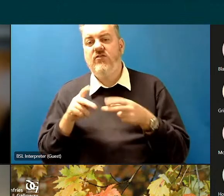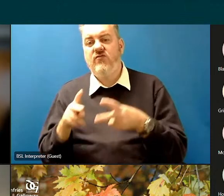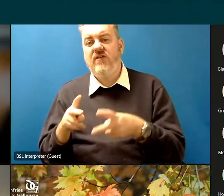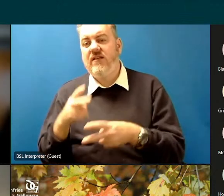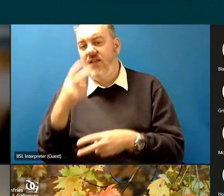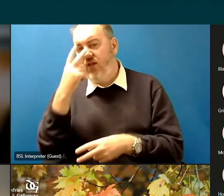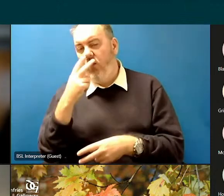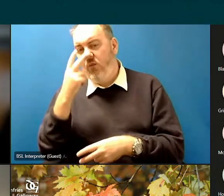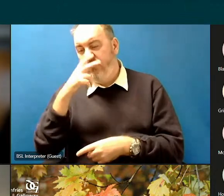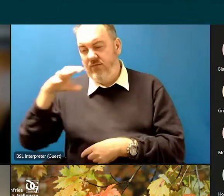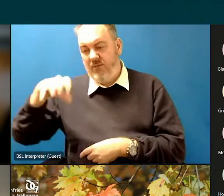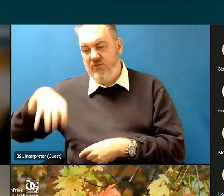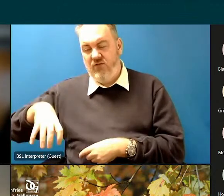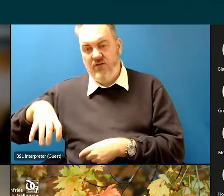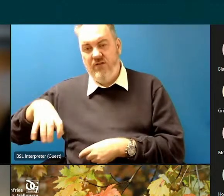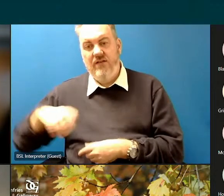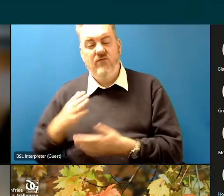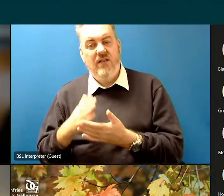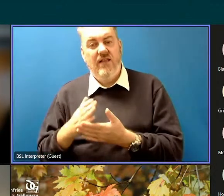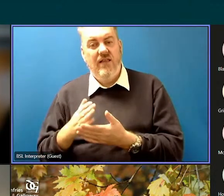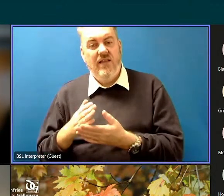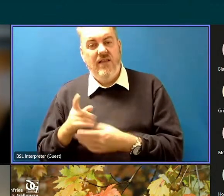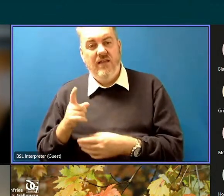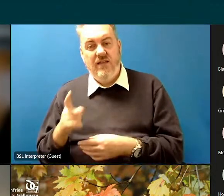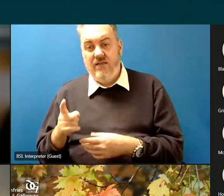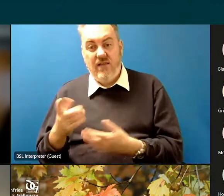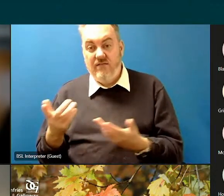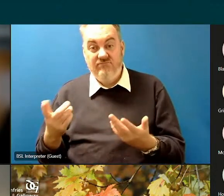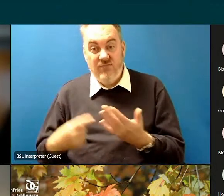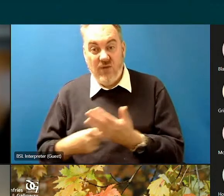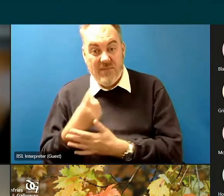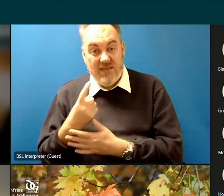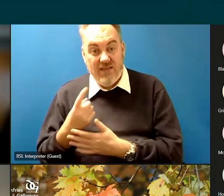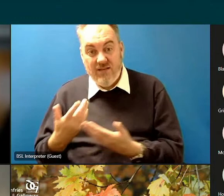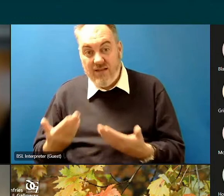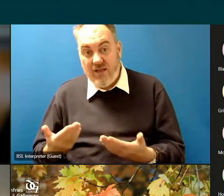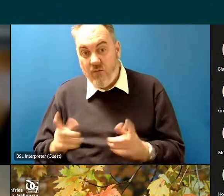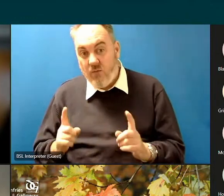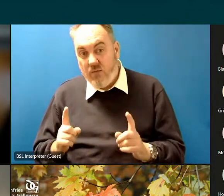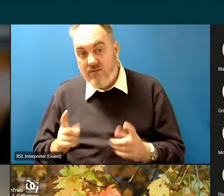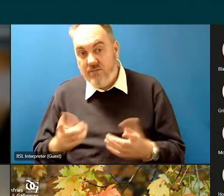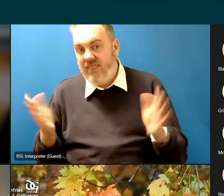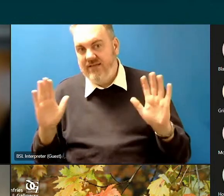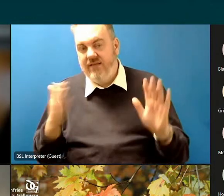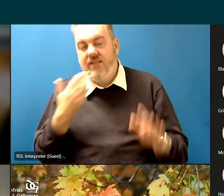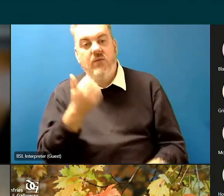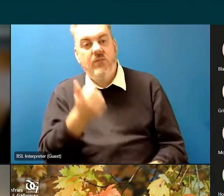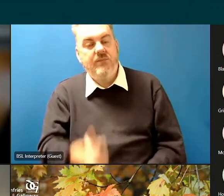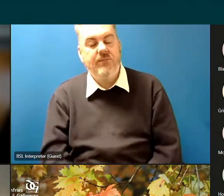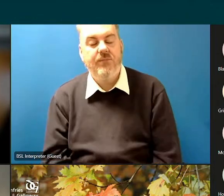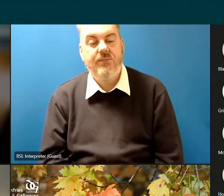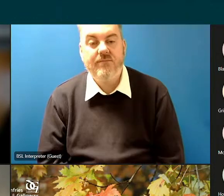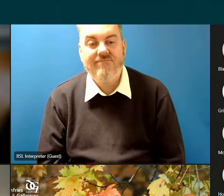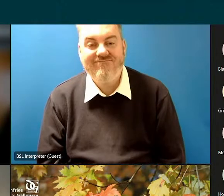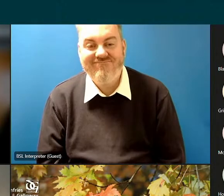abattoir. Is that just in the back burner now and forgotten about? Thanks very much.